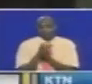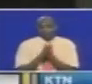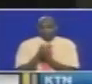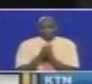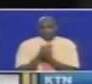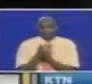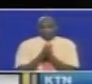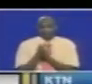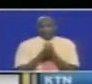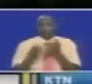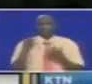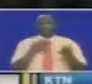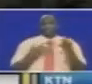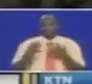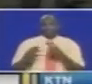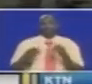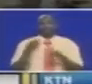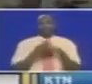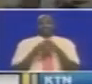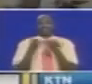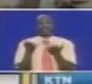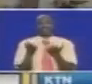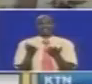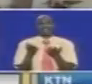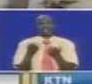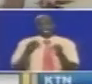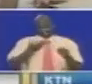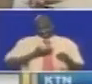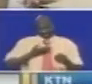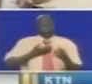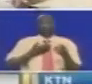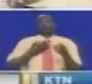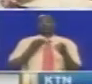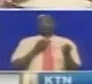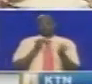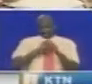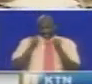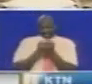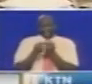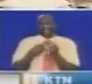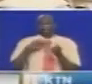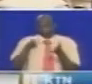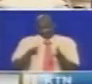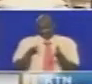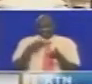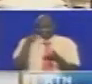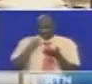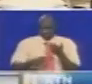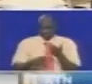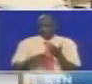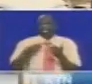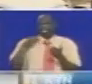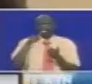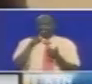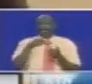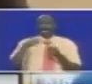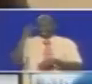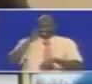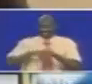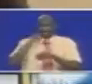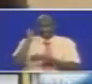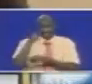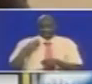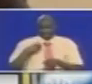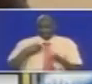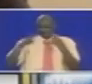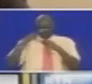up. Today, civil society and election observation groups say it's high time Kenyans